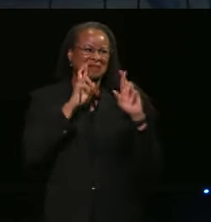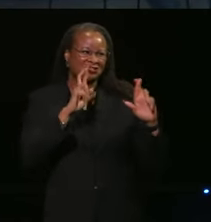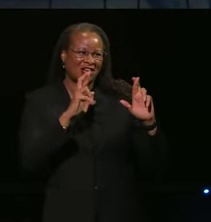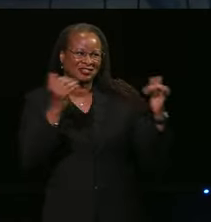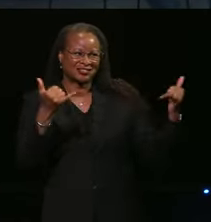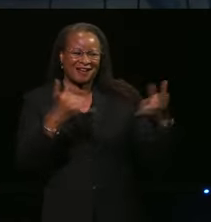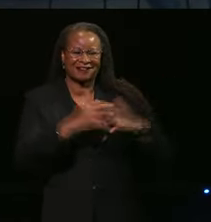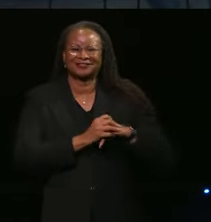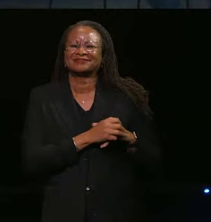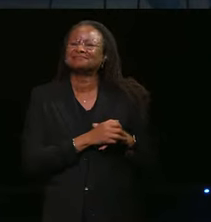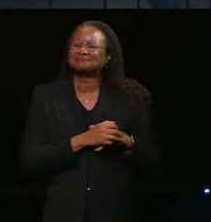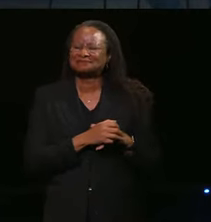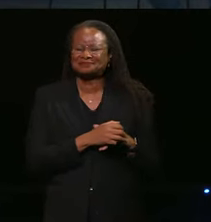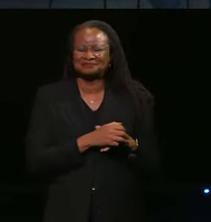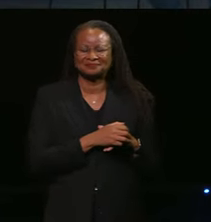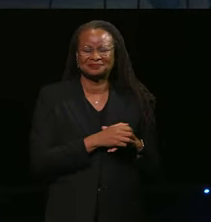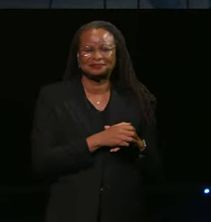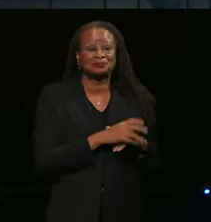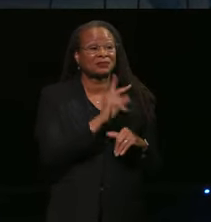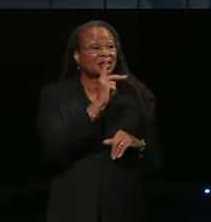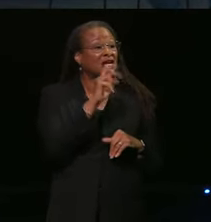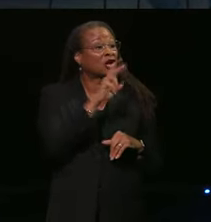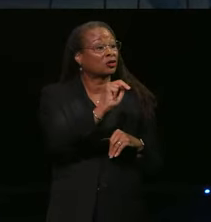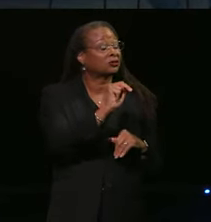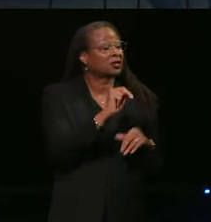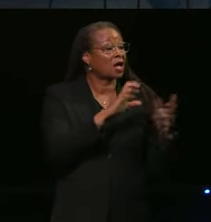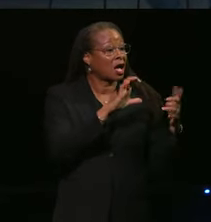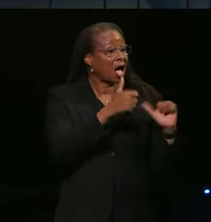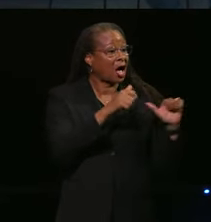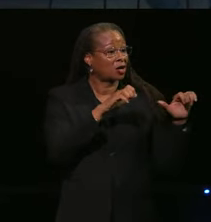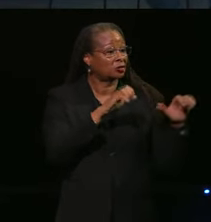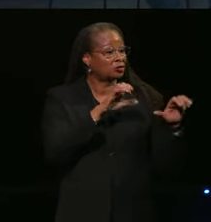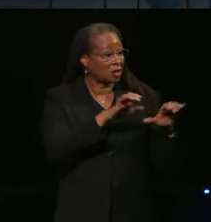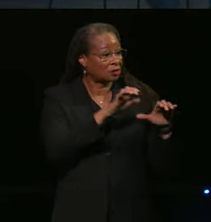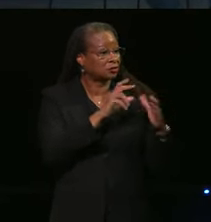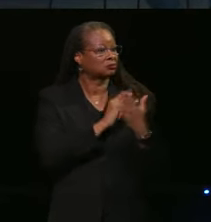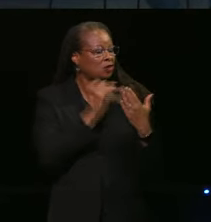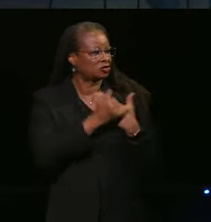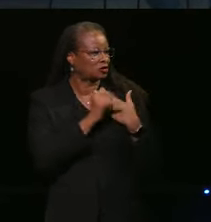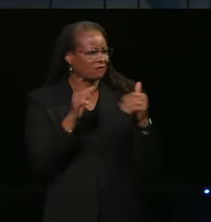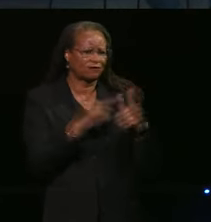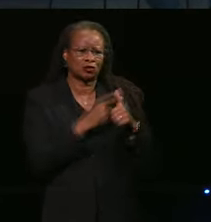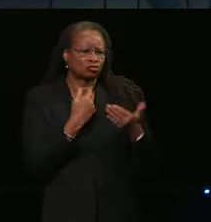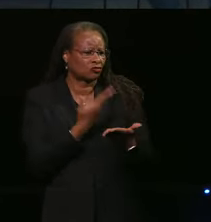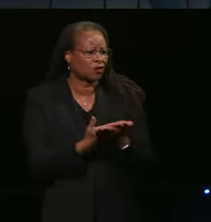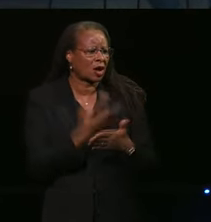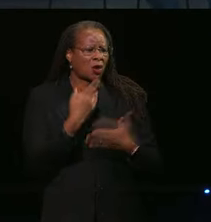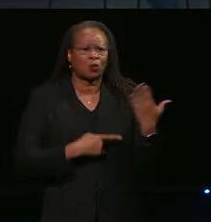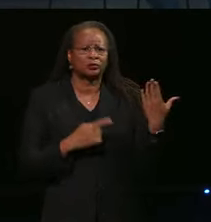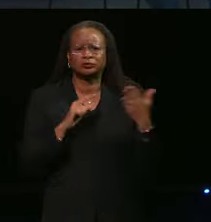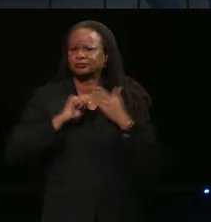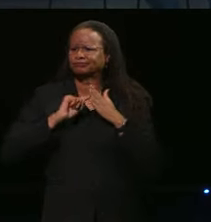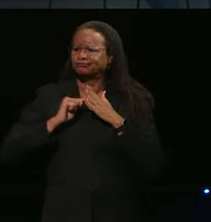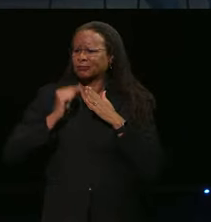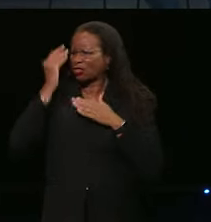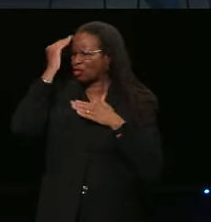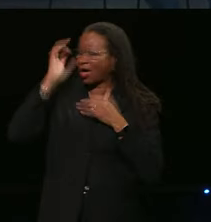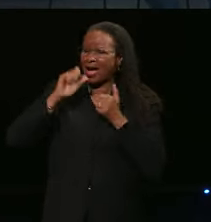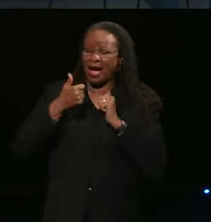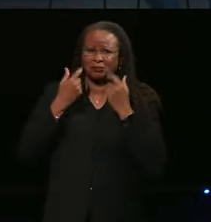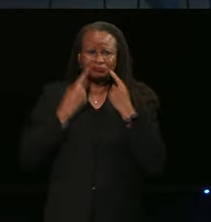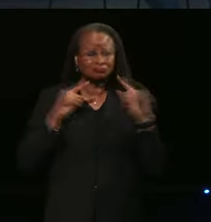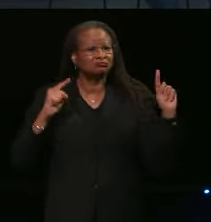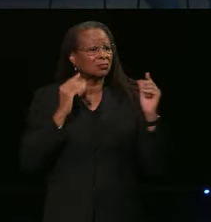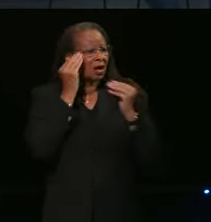like, you know, we're good friends. So Karen, how did the project first come to you? And what were your initial thoughts of how to achieve the look